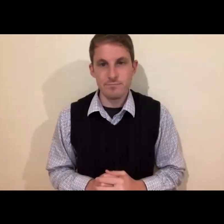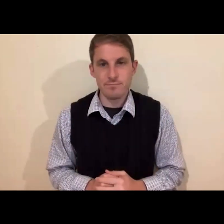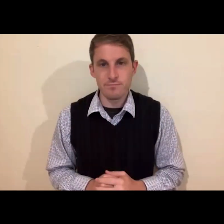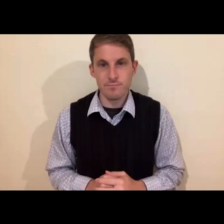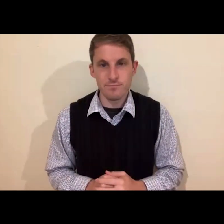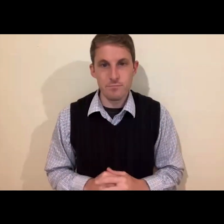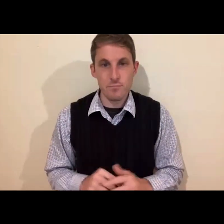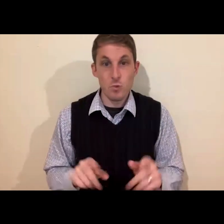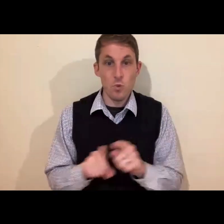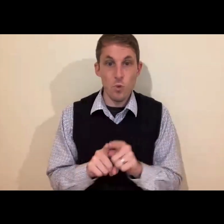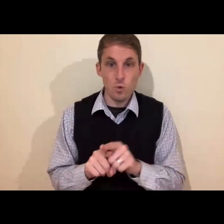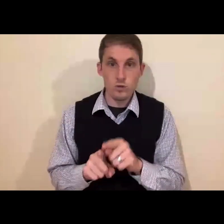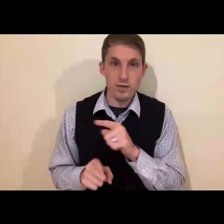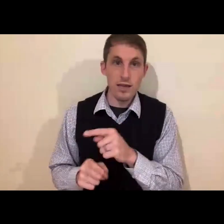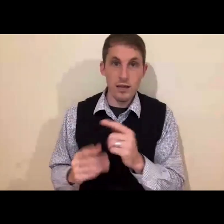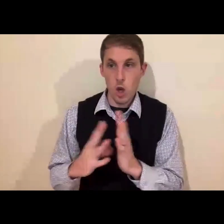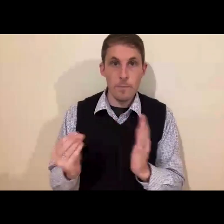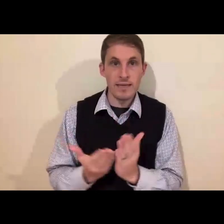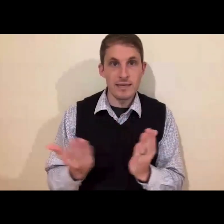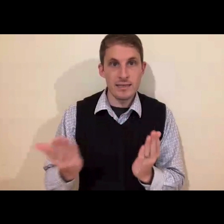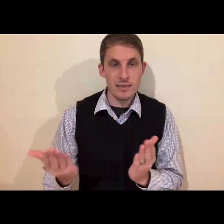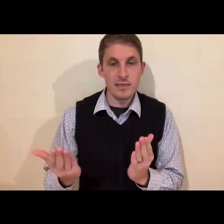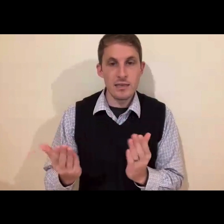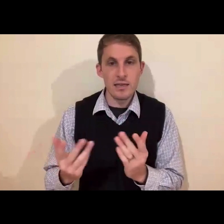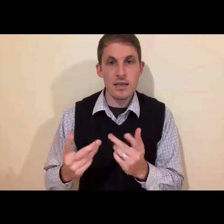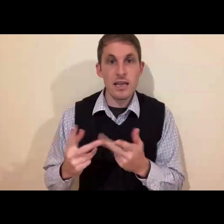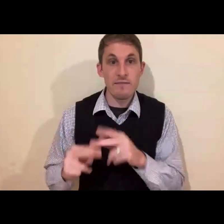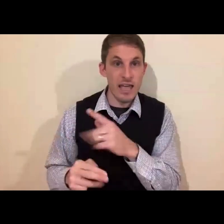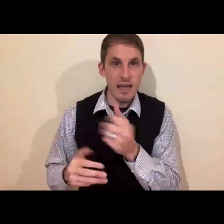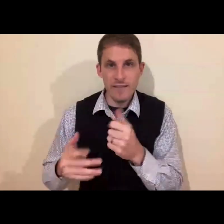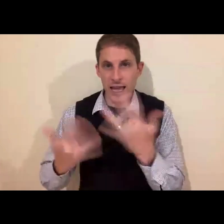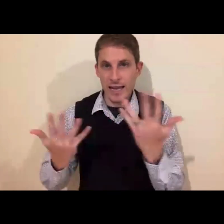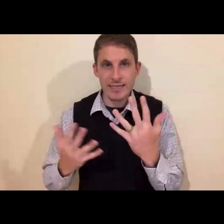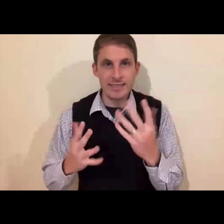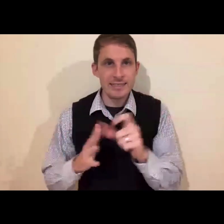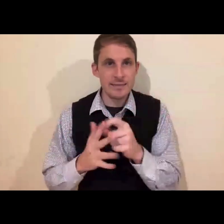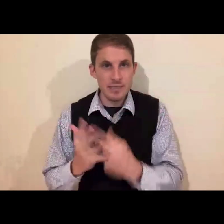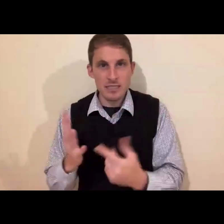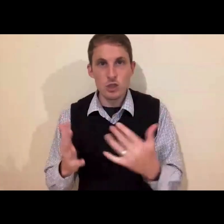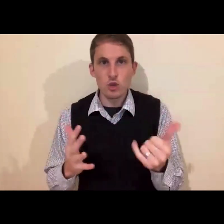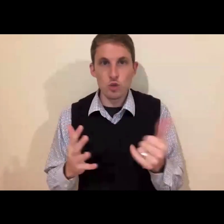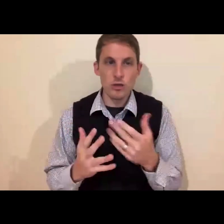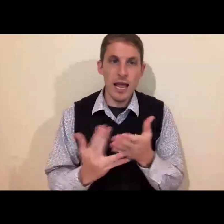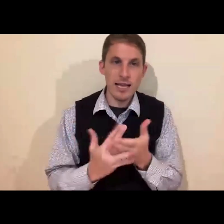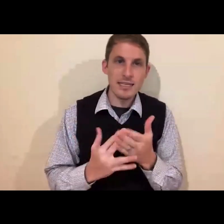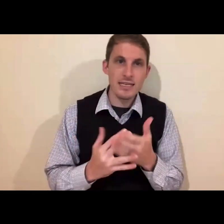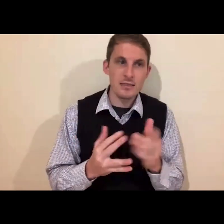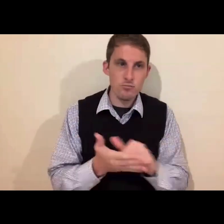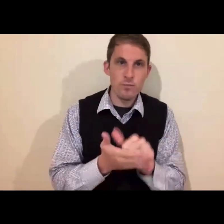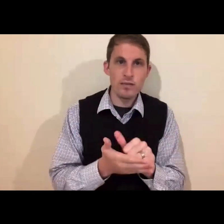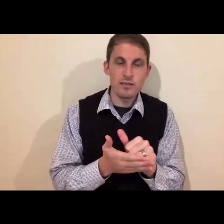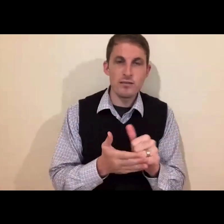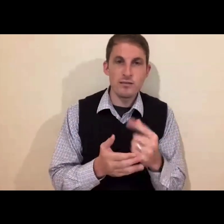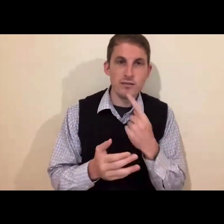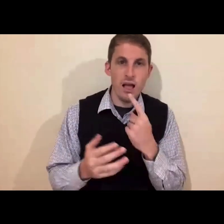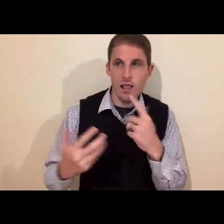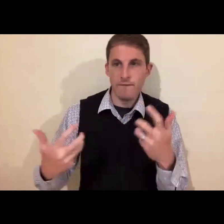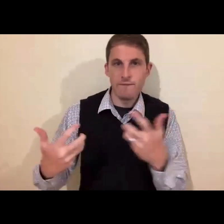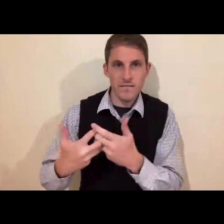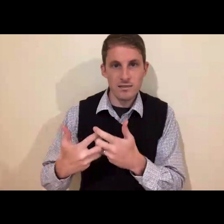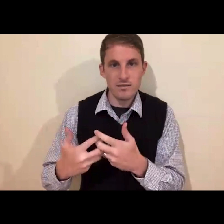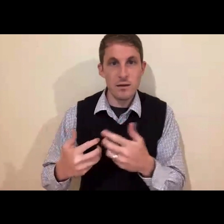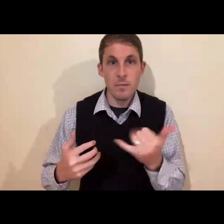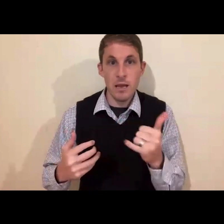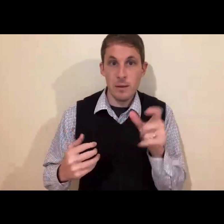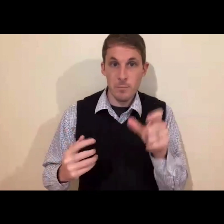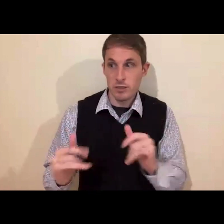care recipients with cognitive impairment to access the most appropriate version of the assessment. It may include the interview